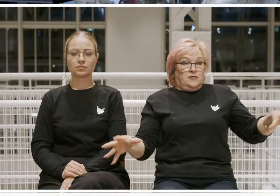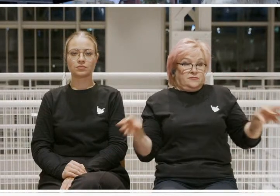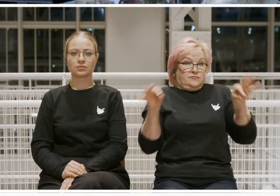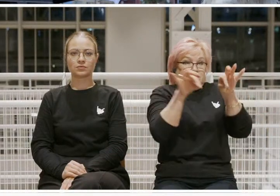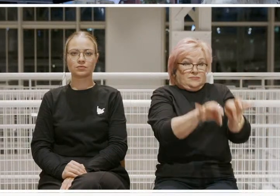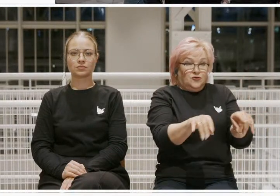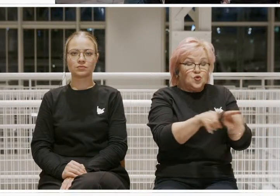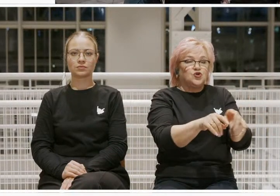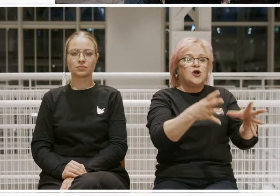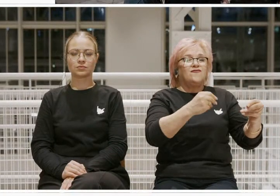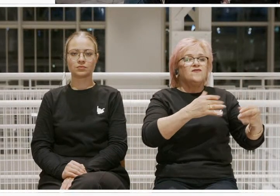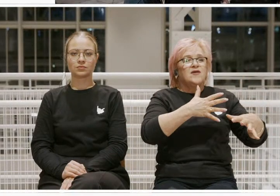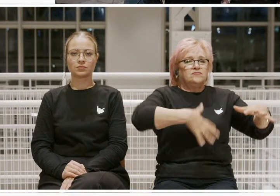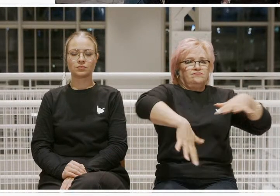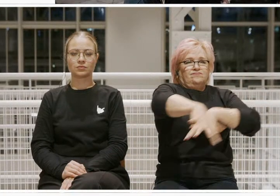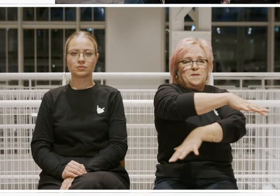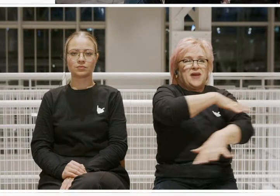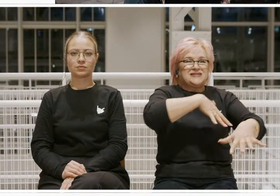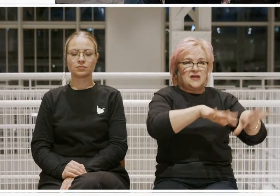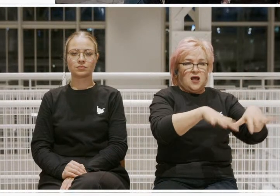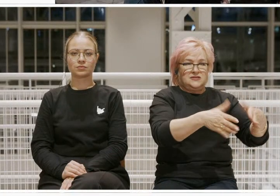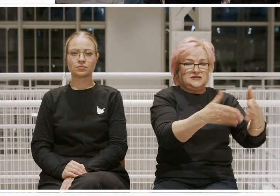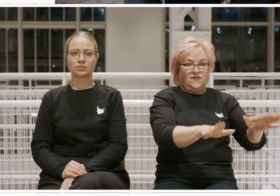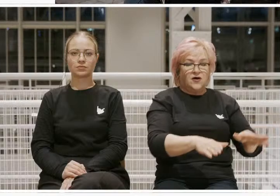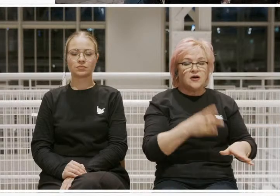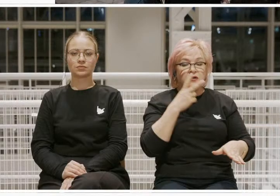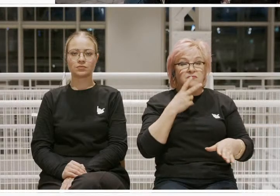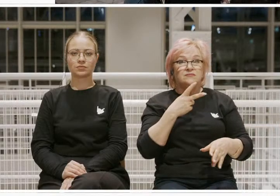Gazhane Museum.